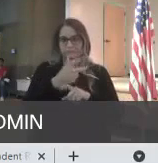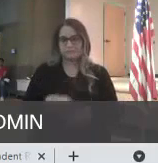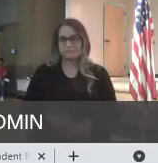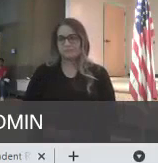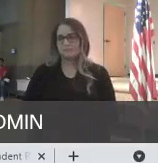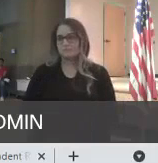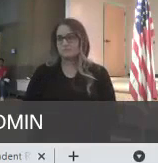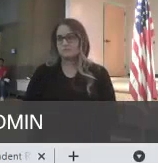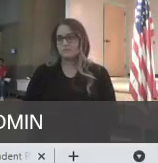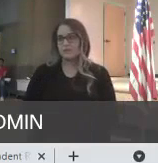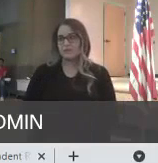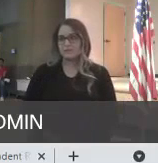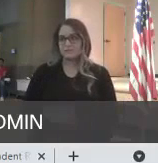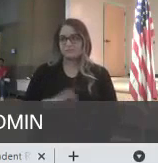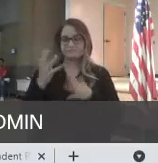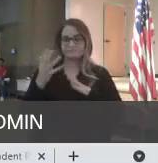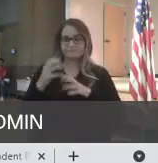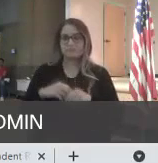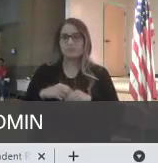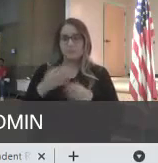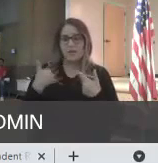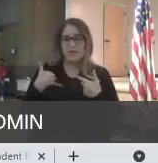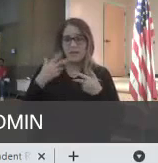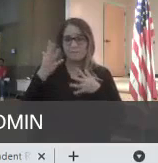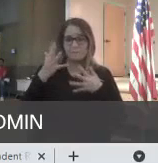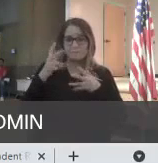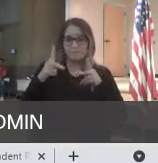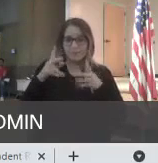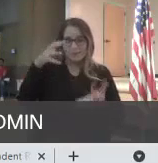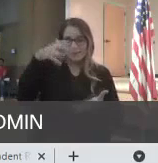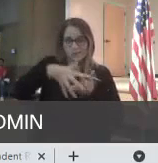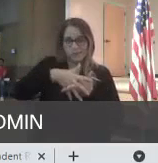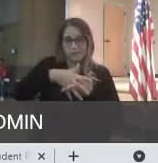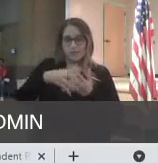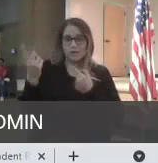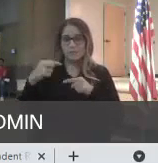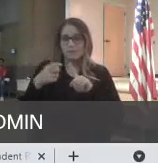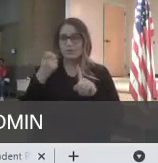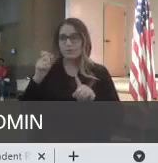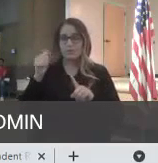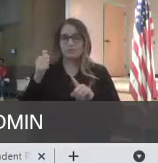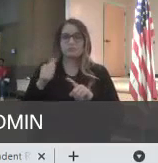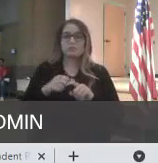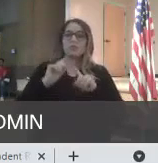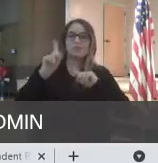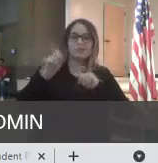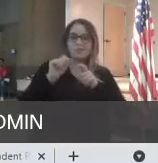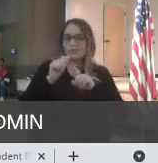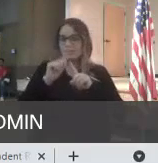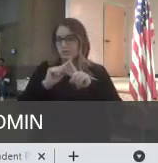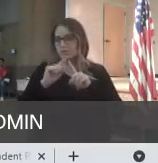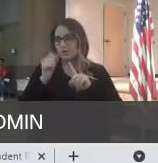just something to think about. We have people who are settling here with their family. You know, many are going to other